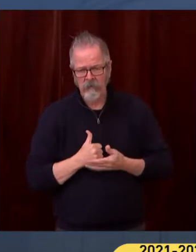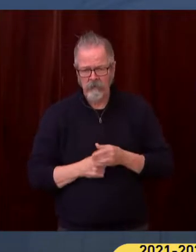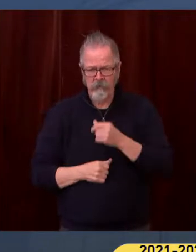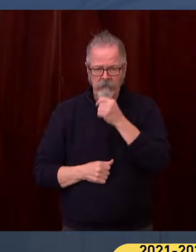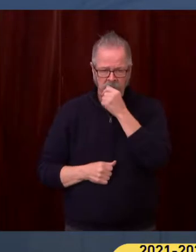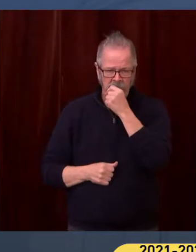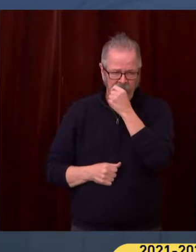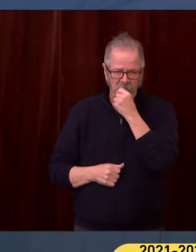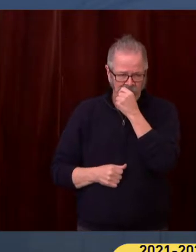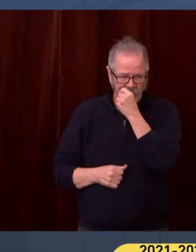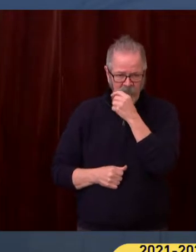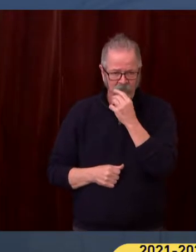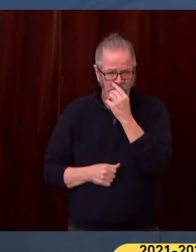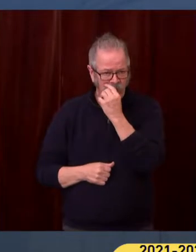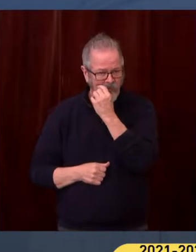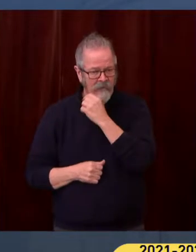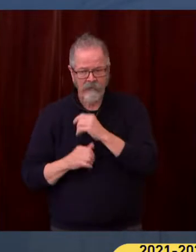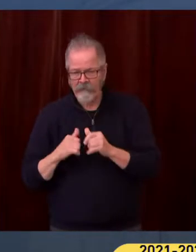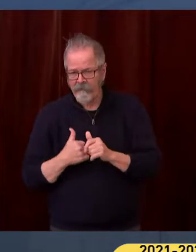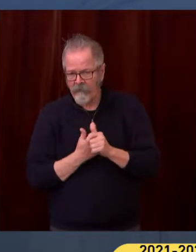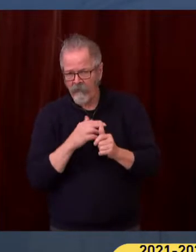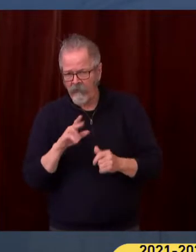Joe, did you want to ask a follow-up question?